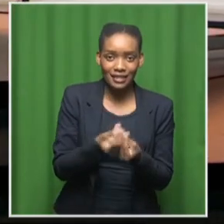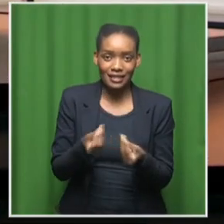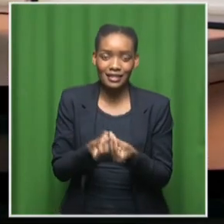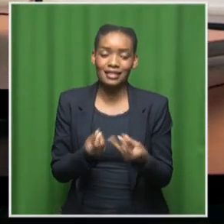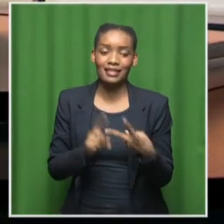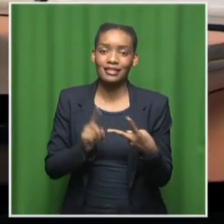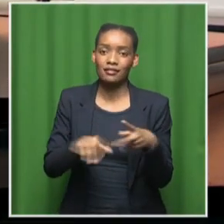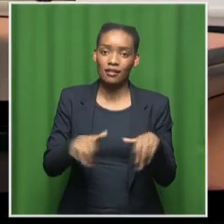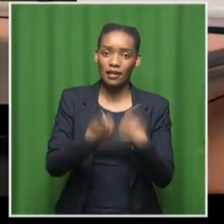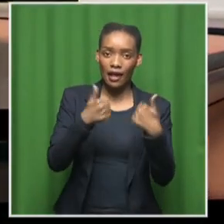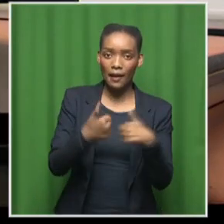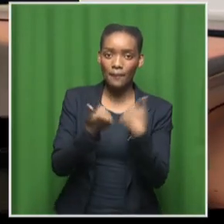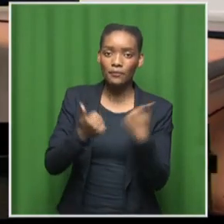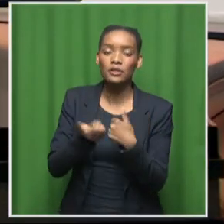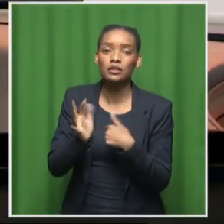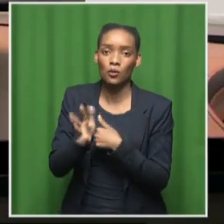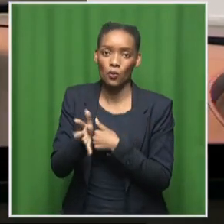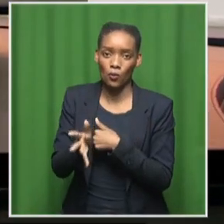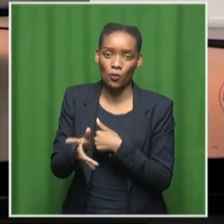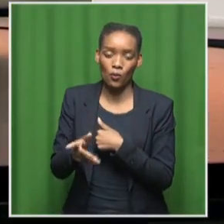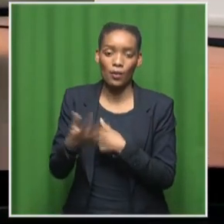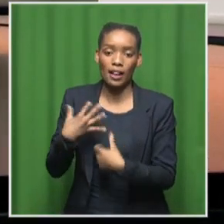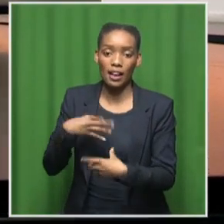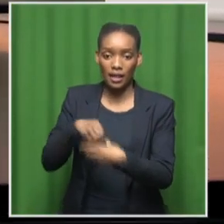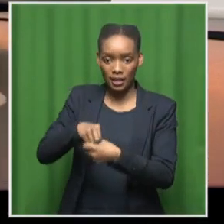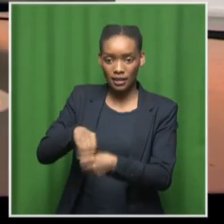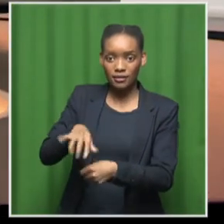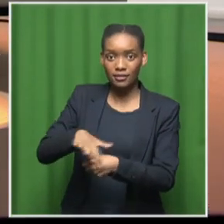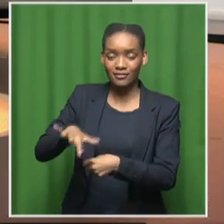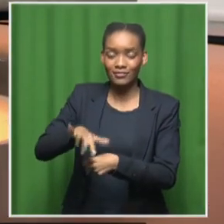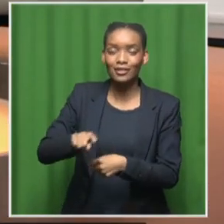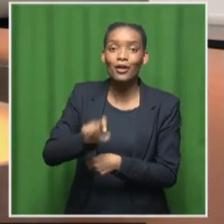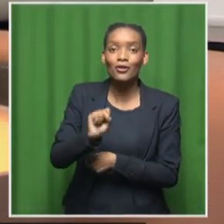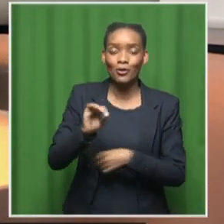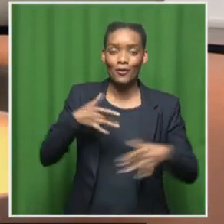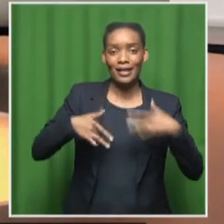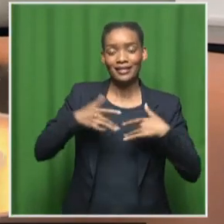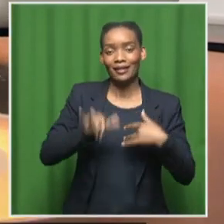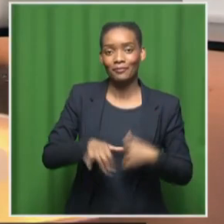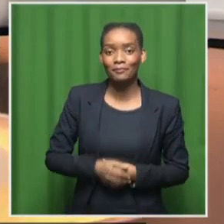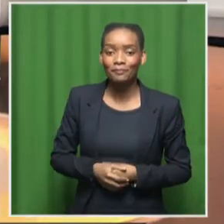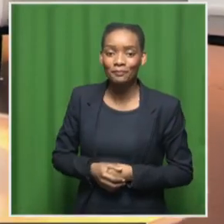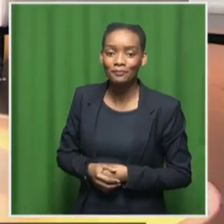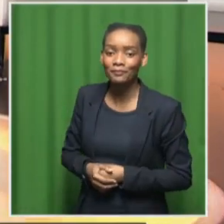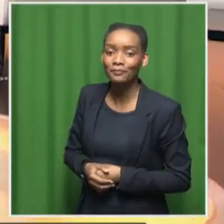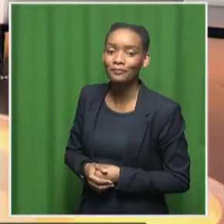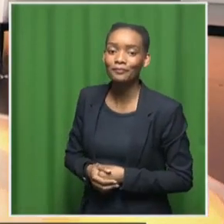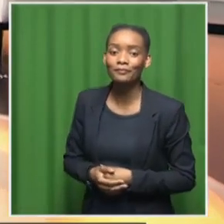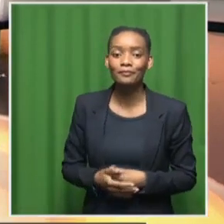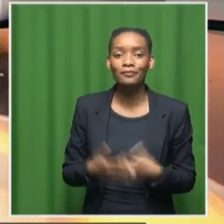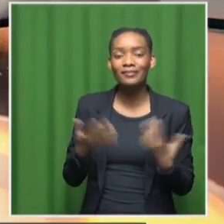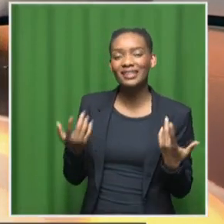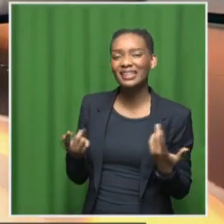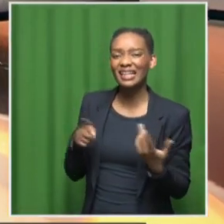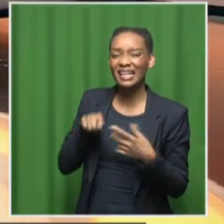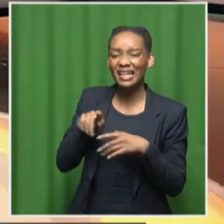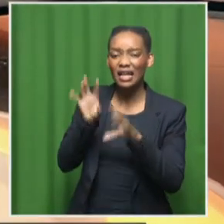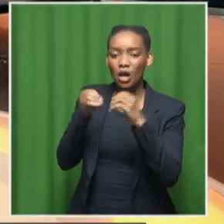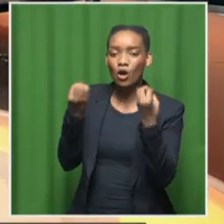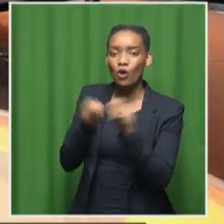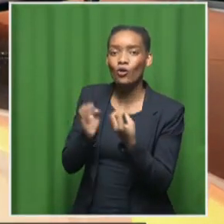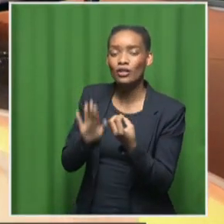happening within the precinct. So that's really exciting. Okay. Yeah. Since you say that, this organization